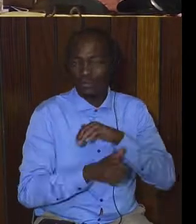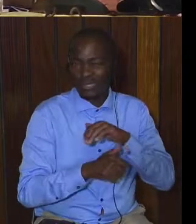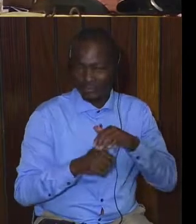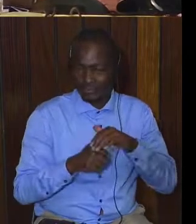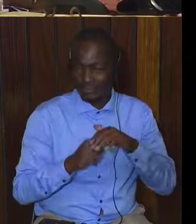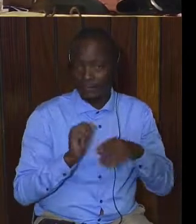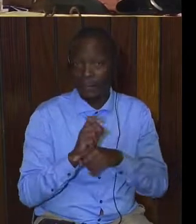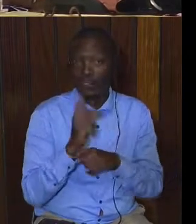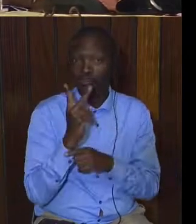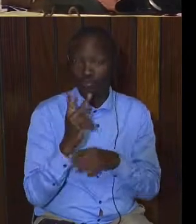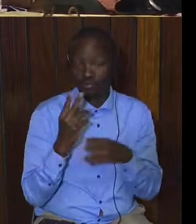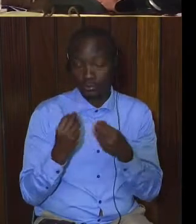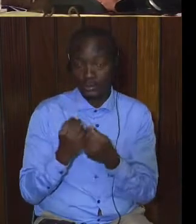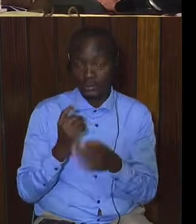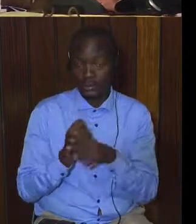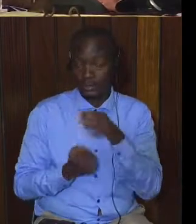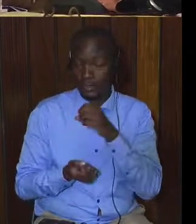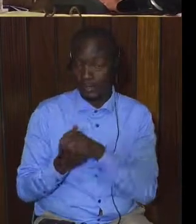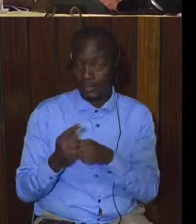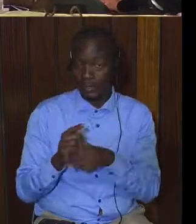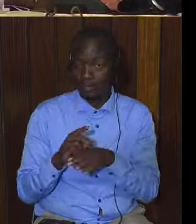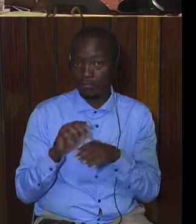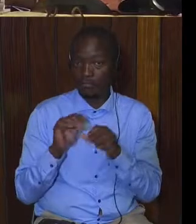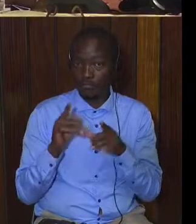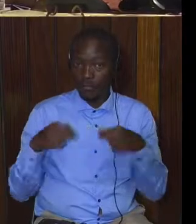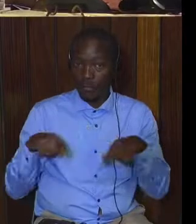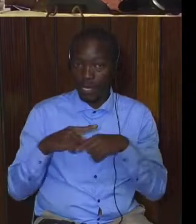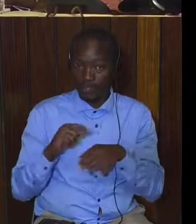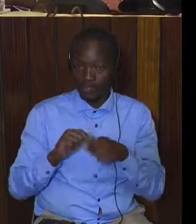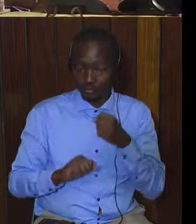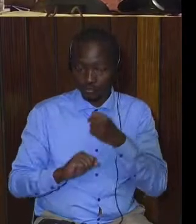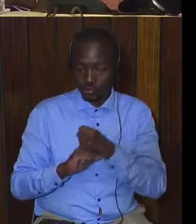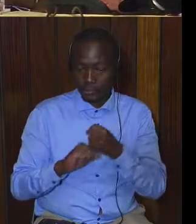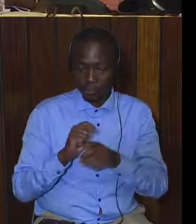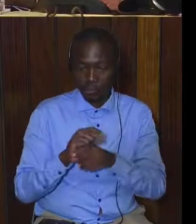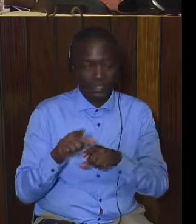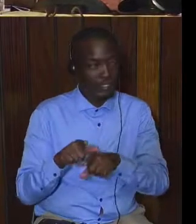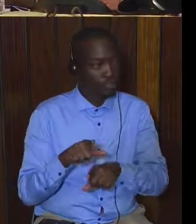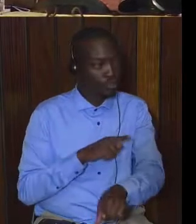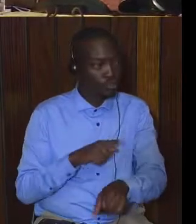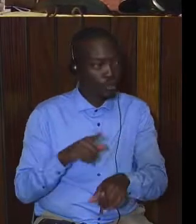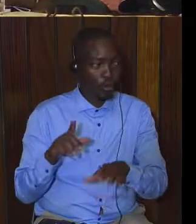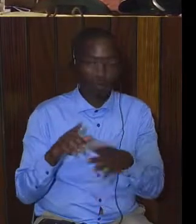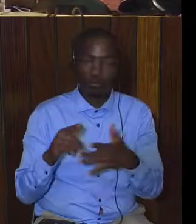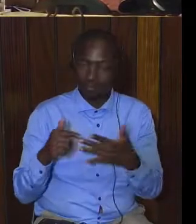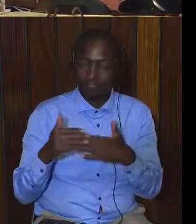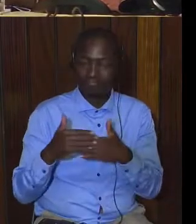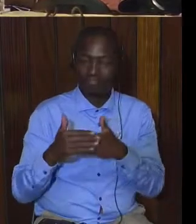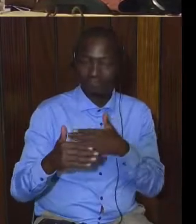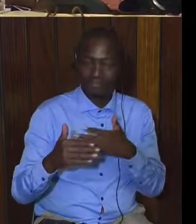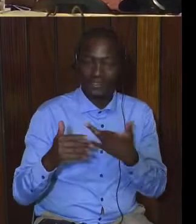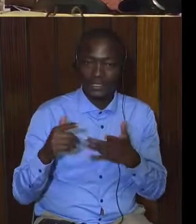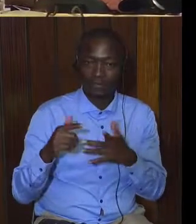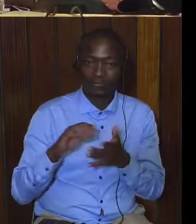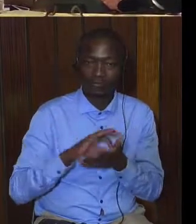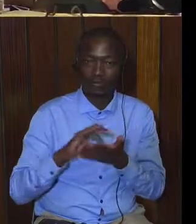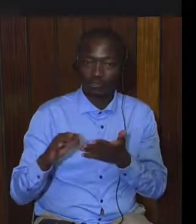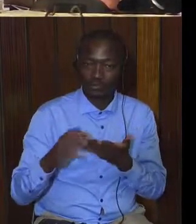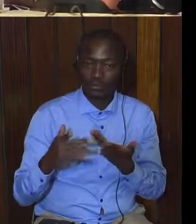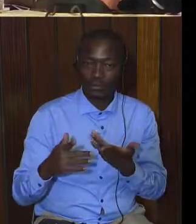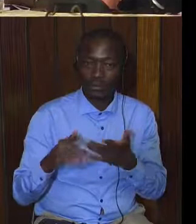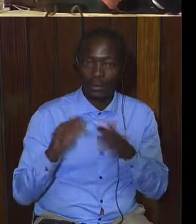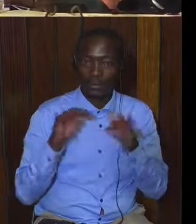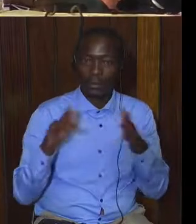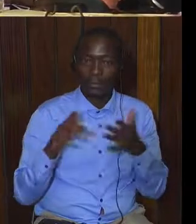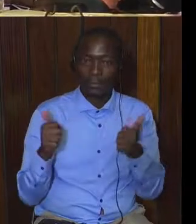two things happened in order to support this long-term contract, this long-term public-private partnership.